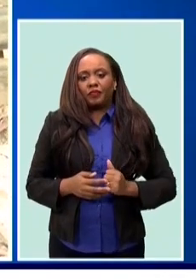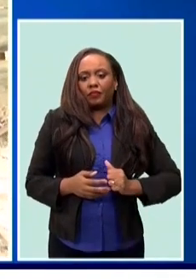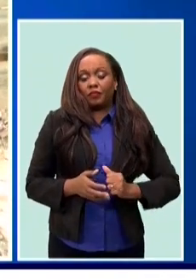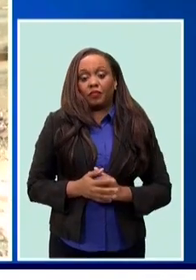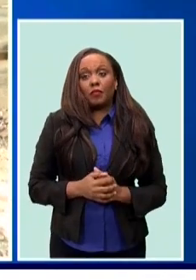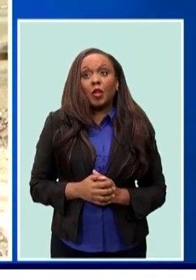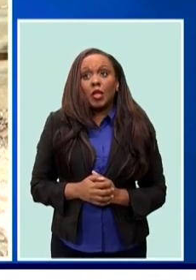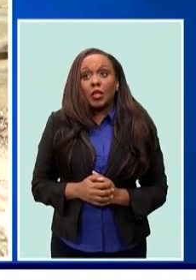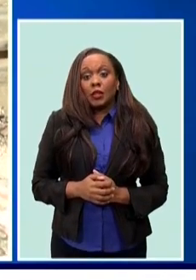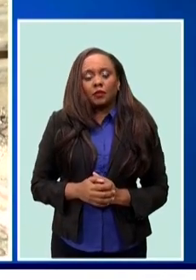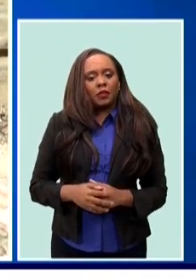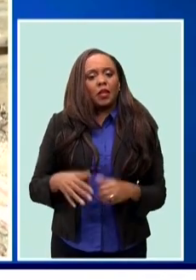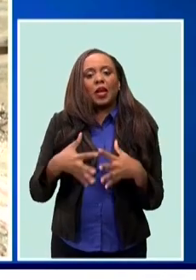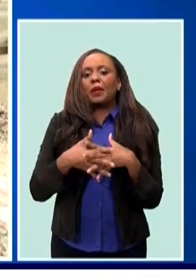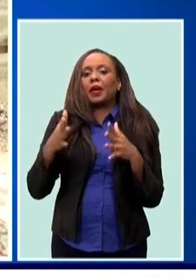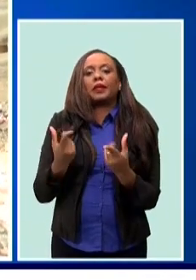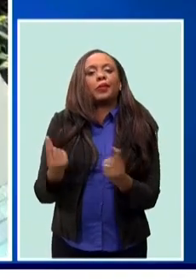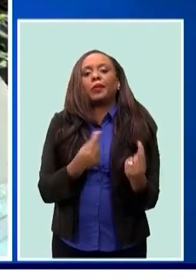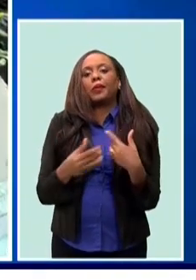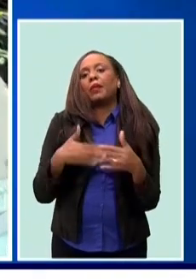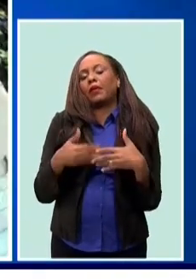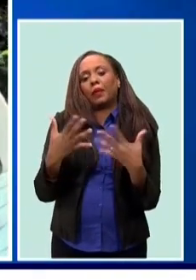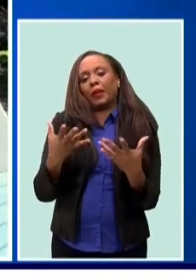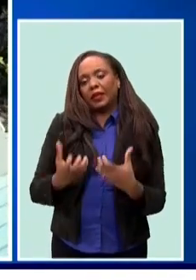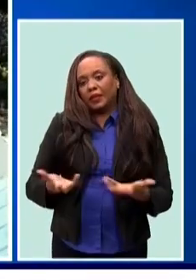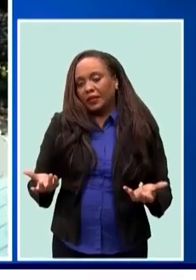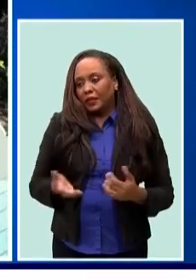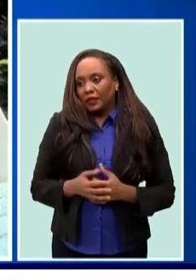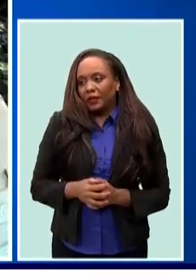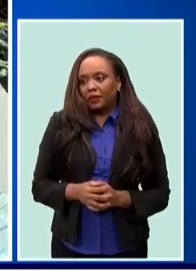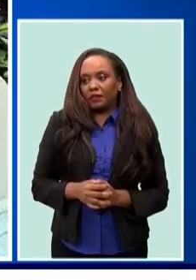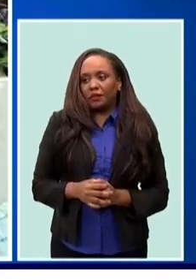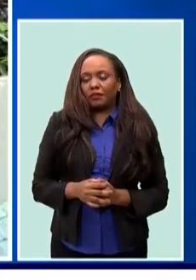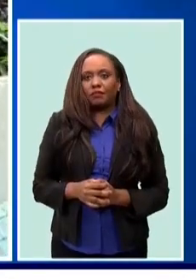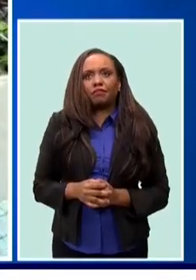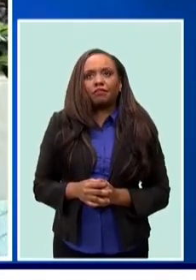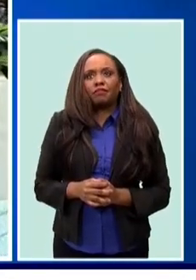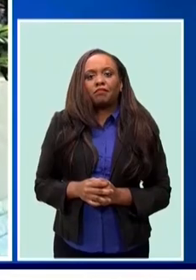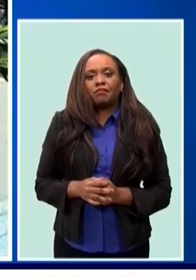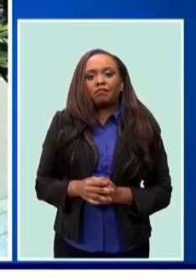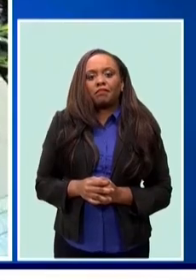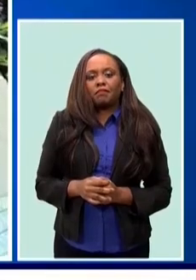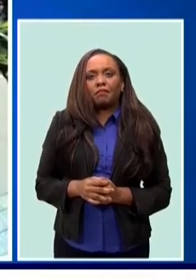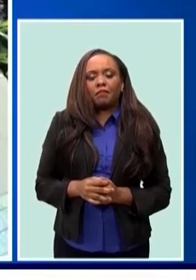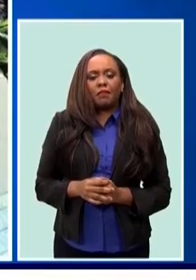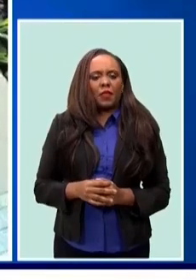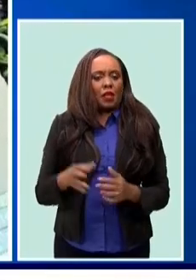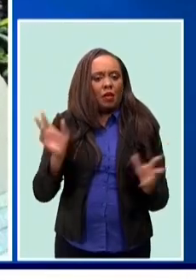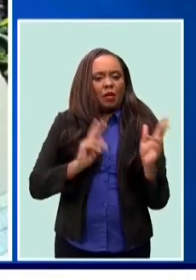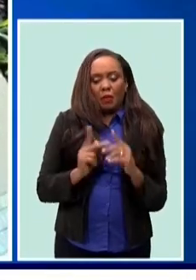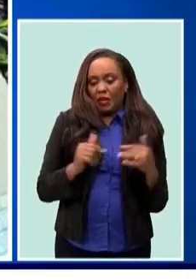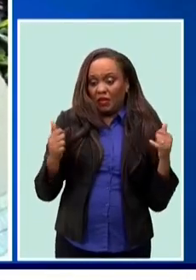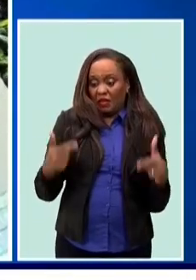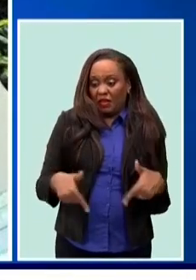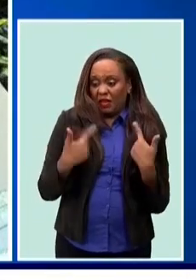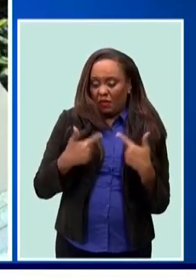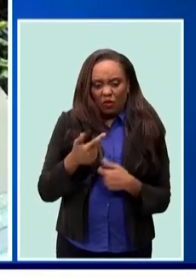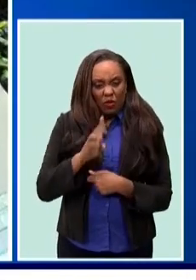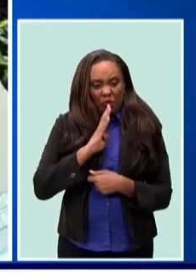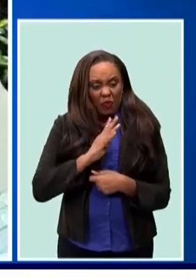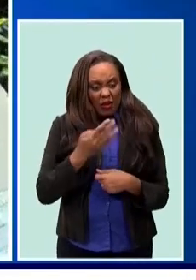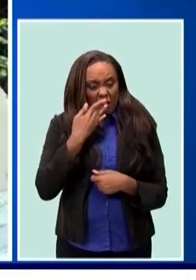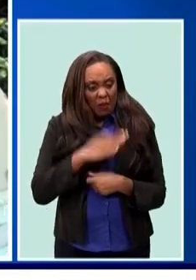whatever they feel like, but they don't got these problems in the Orleans. I'm fearful for people to be living in some place. You understand? You speaking